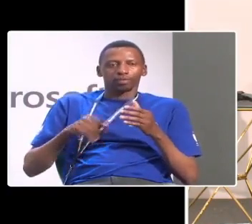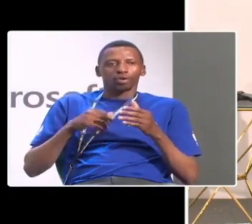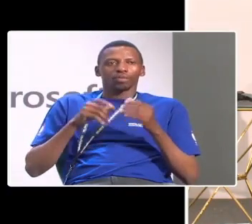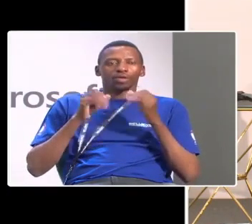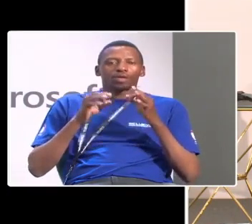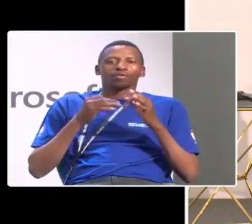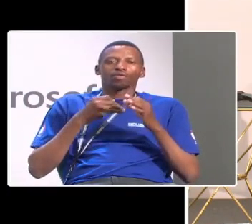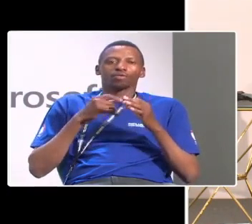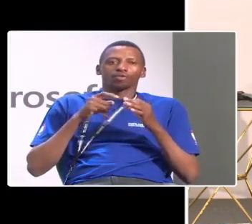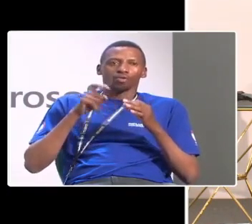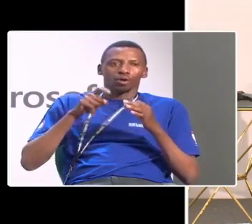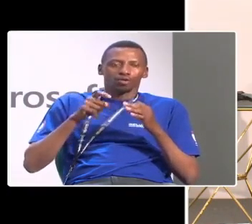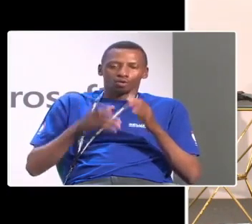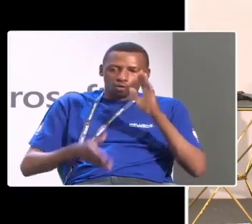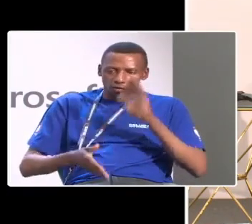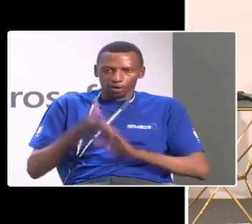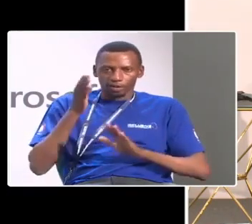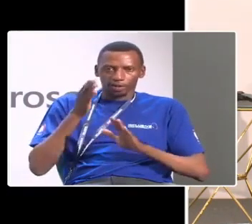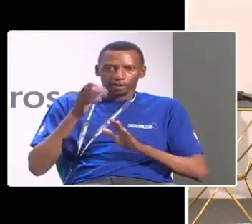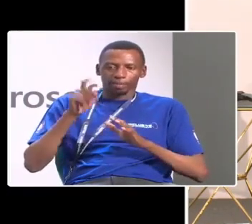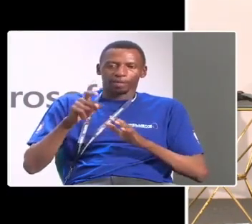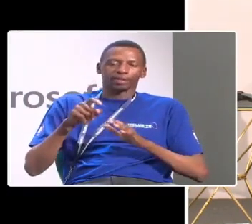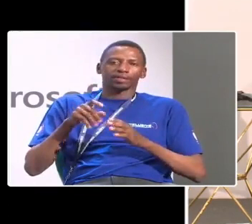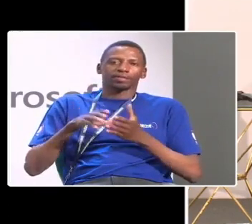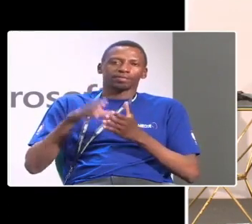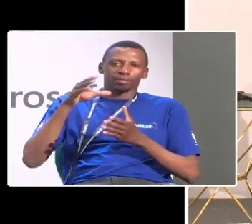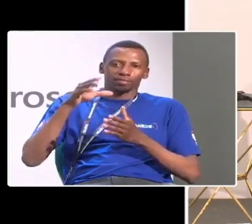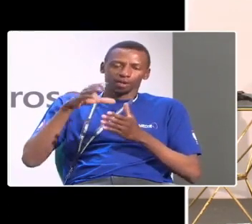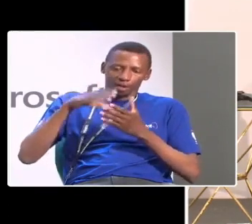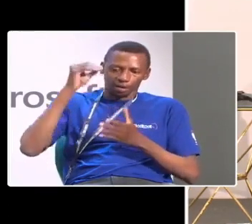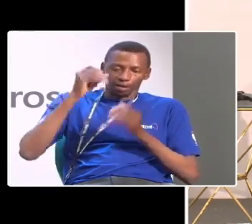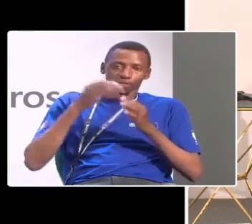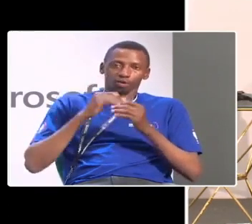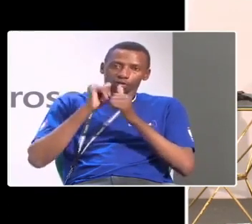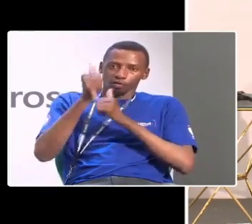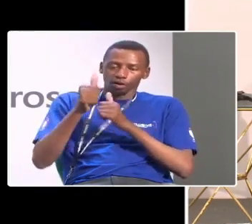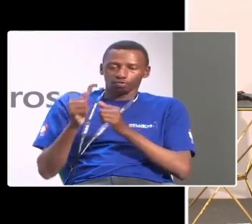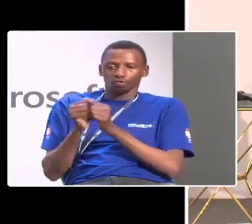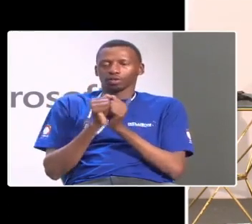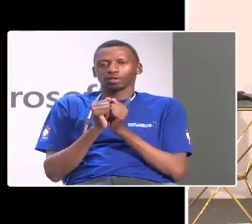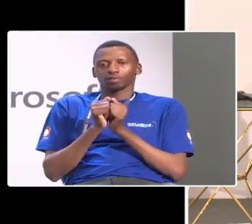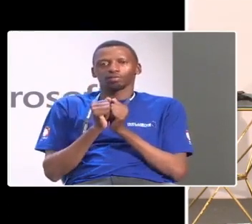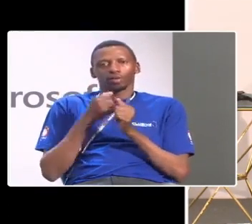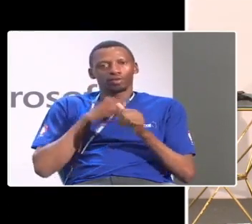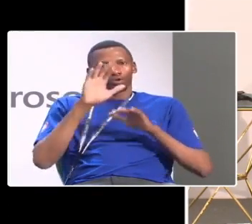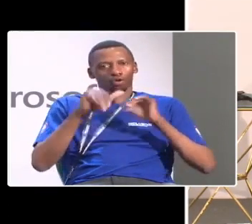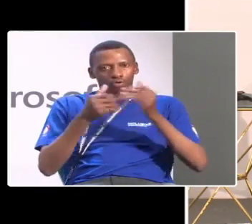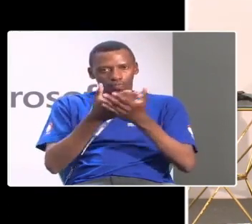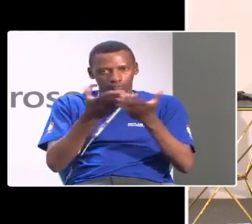we go alone. But if we want to go far, we need to go together. And so my call to you and everyone you